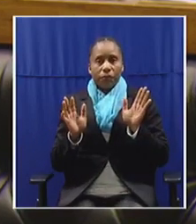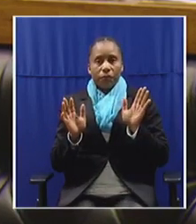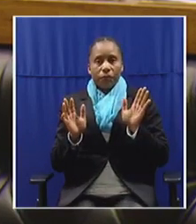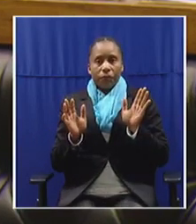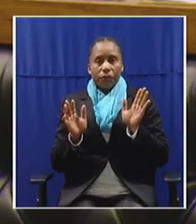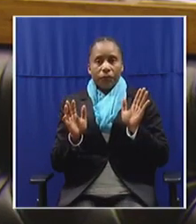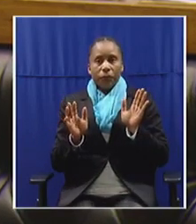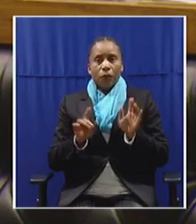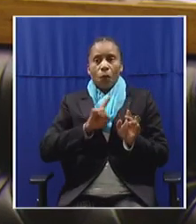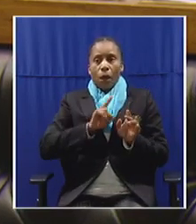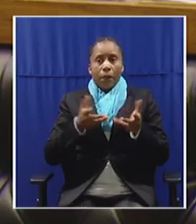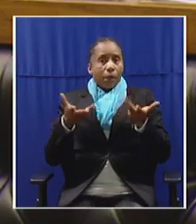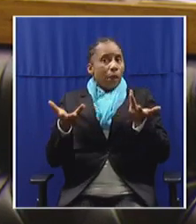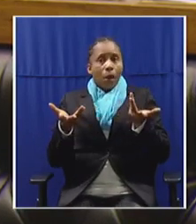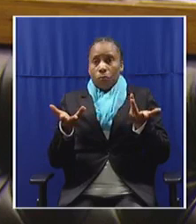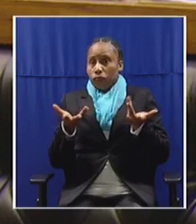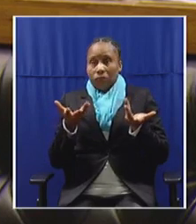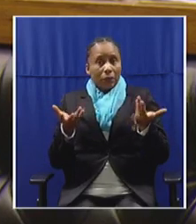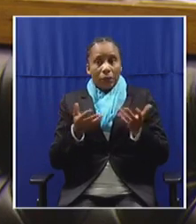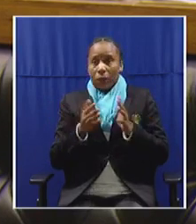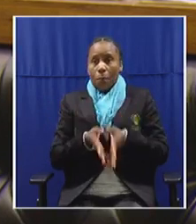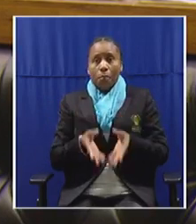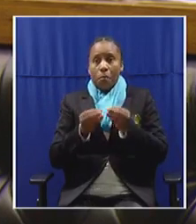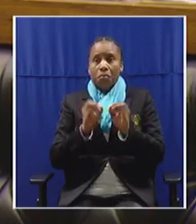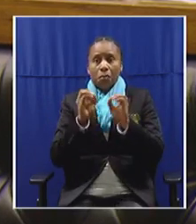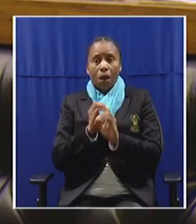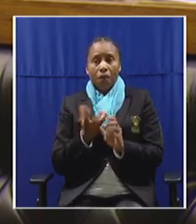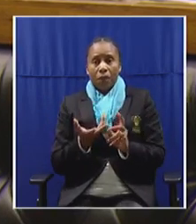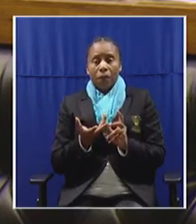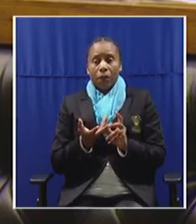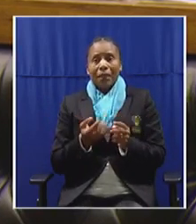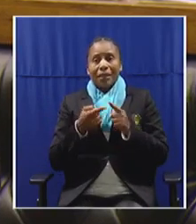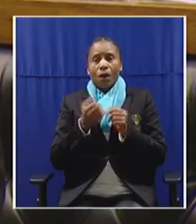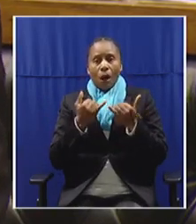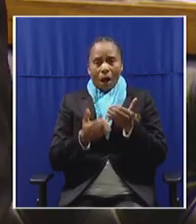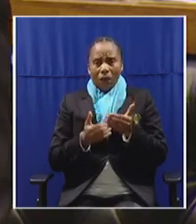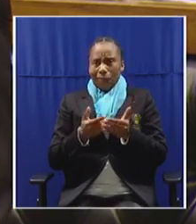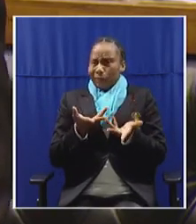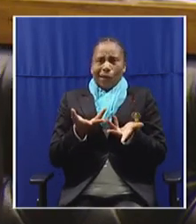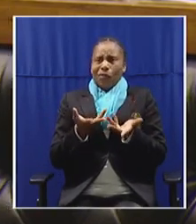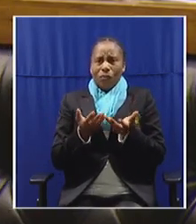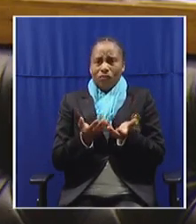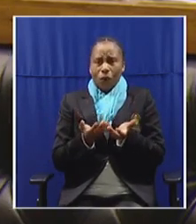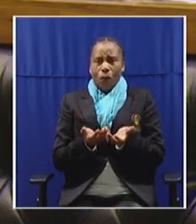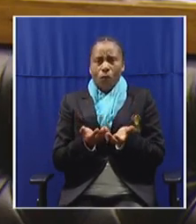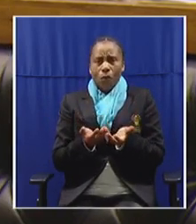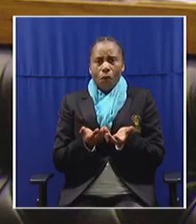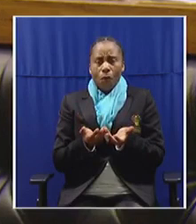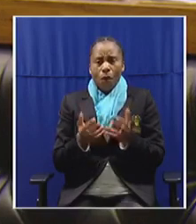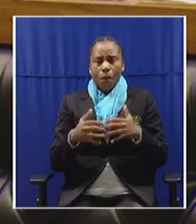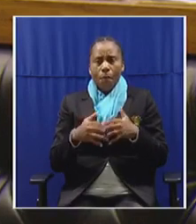unintended consequence, this has created an expectation that government has to employ all